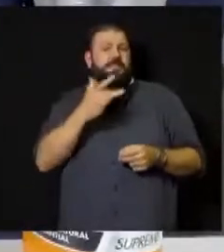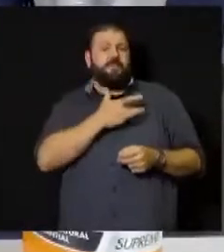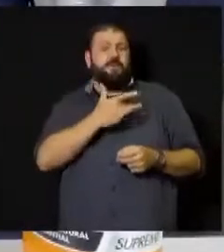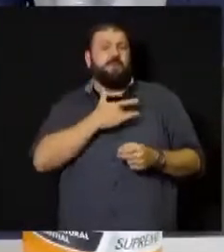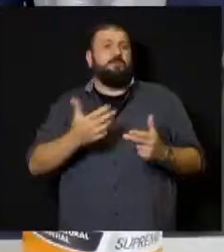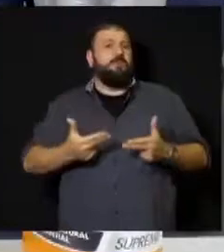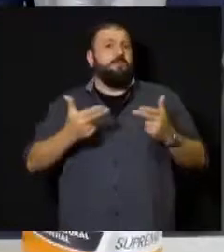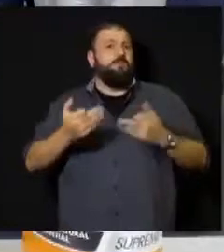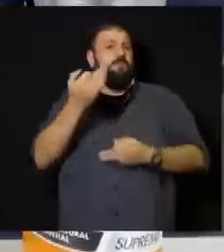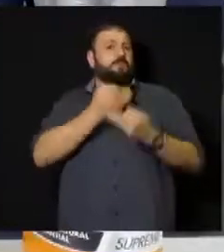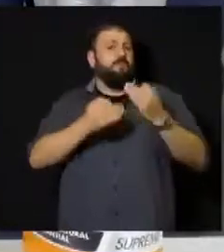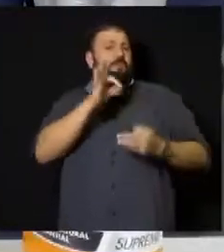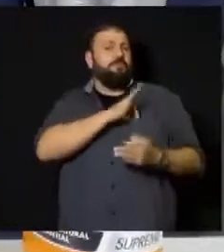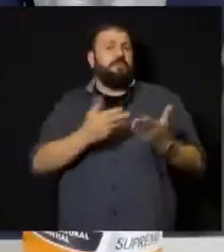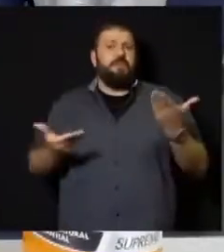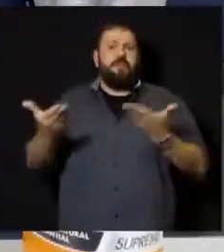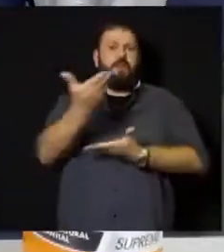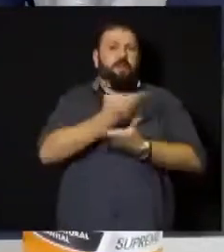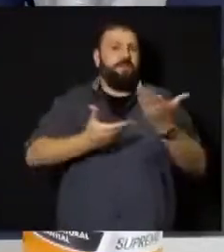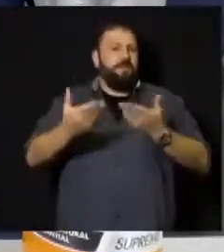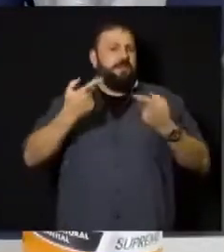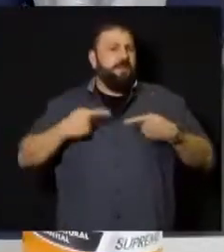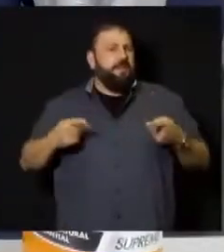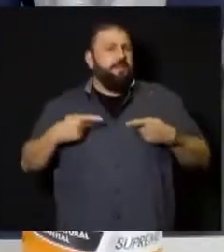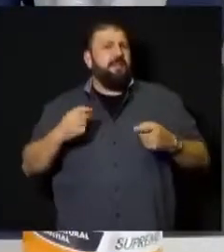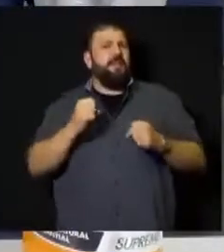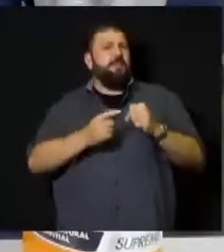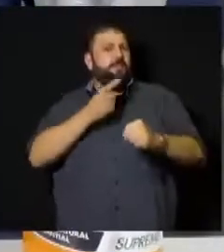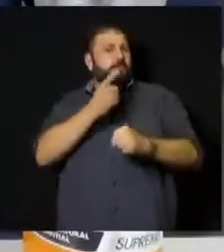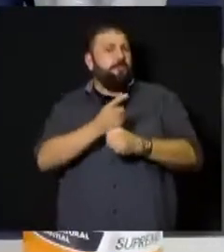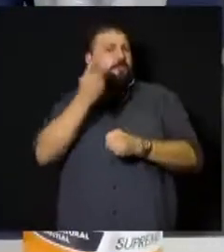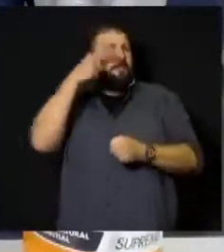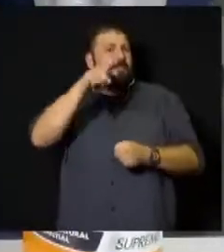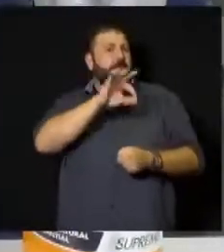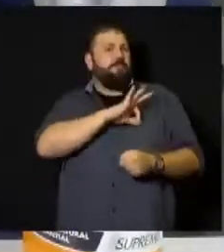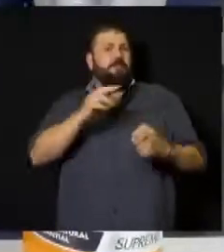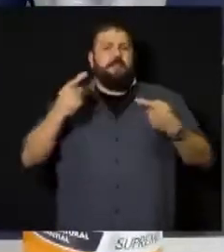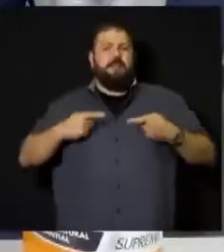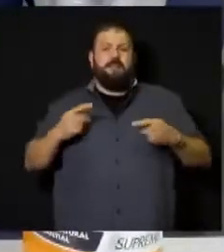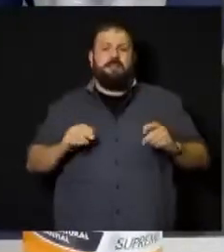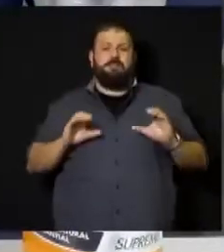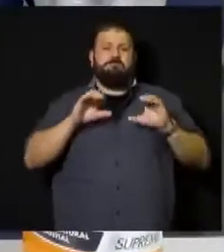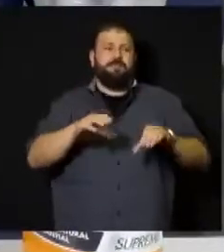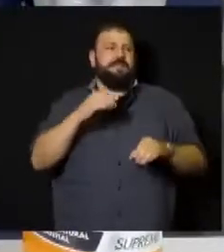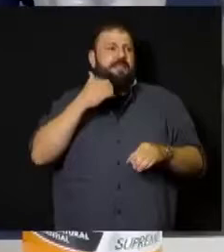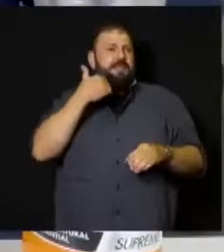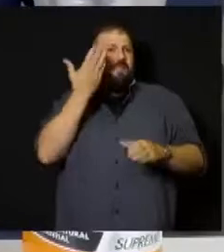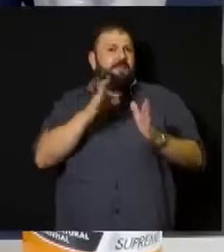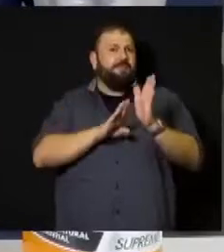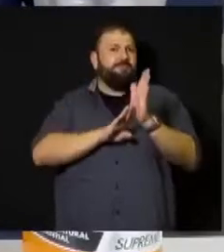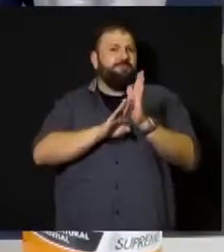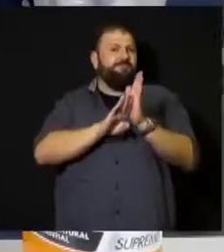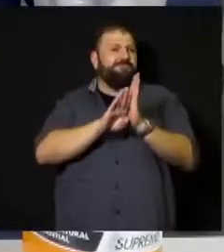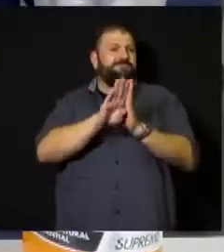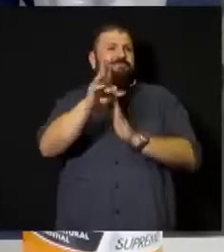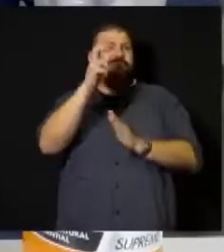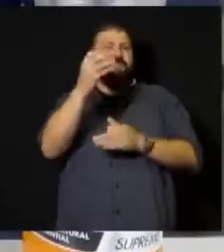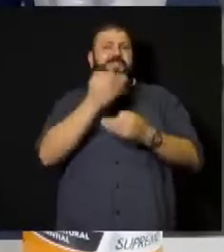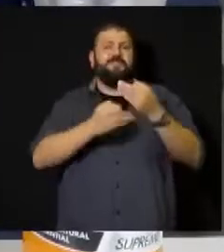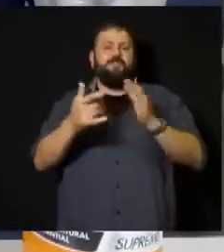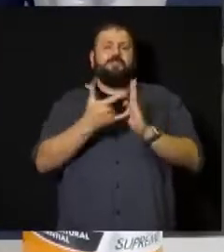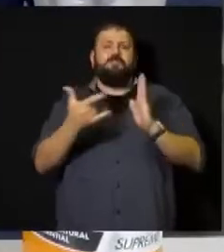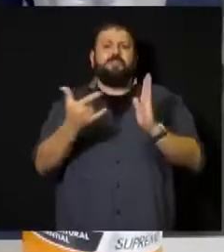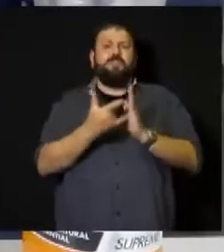of the business. To share with people the opportunity that people to get in. We want to increase our